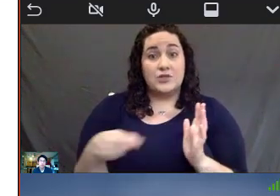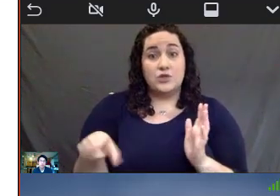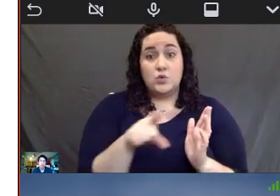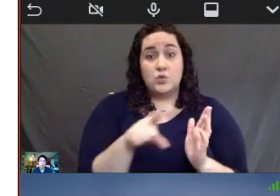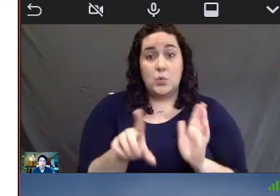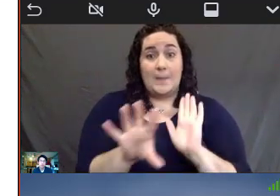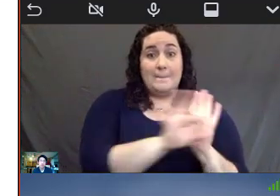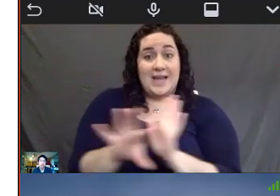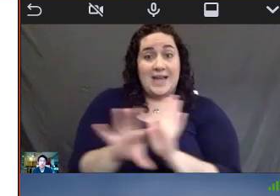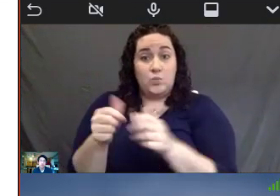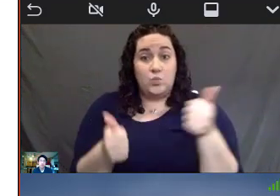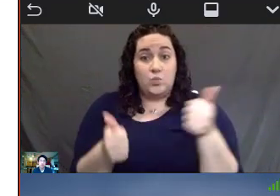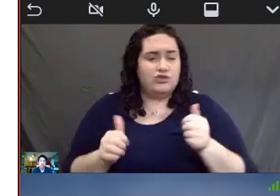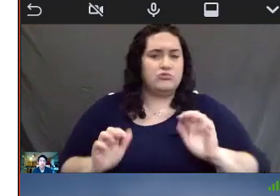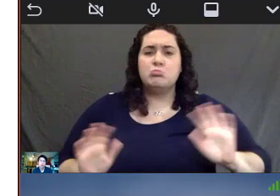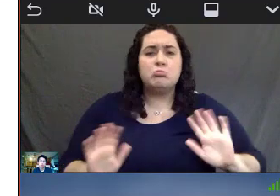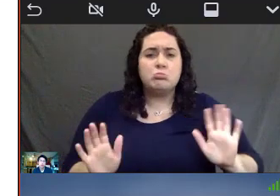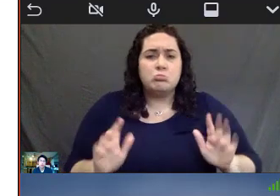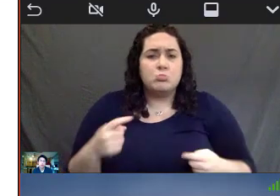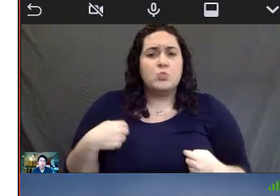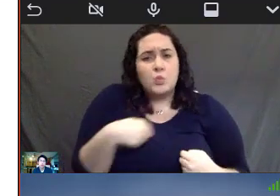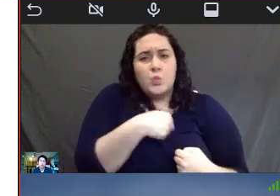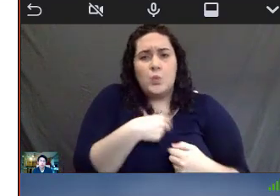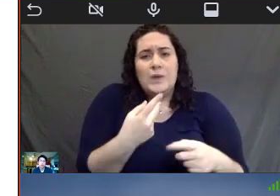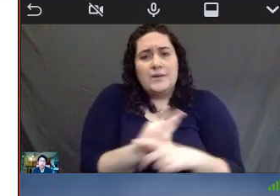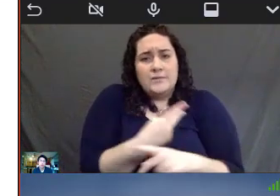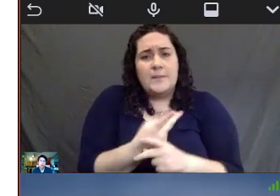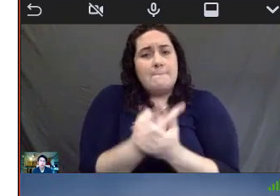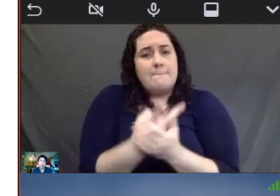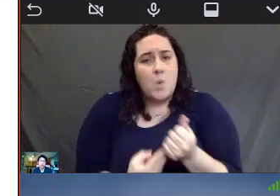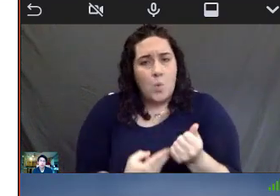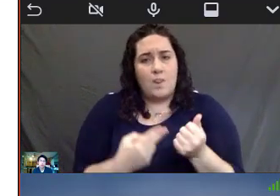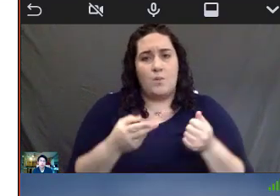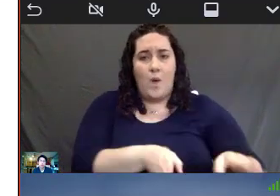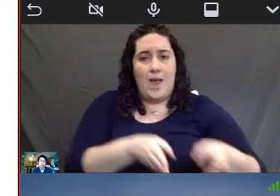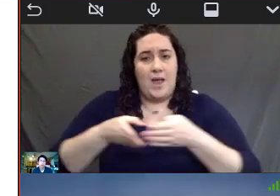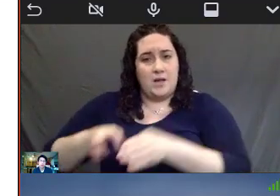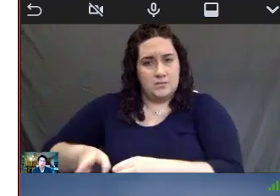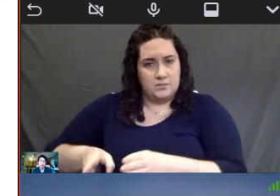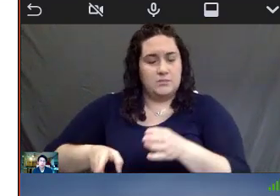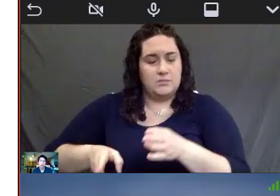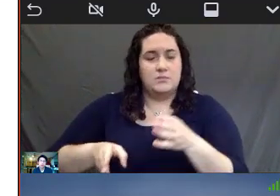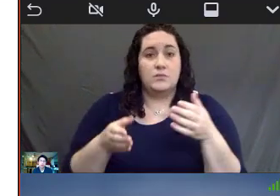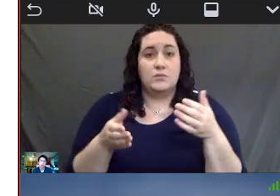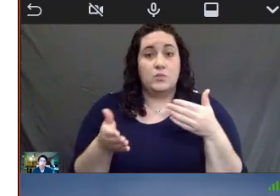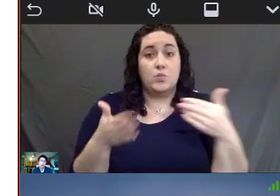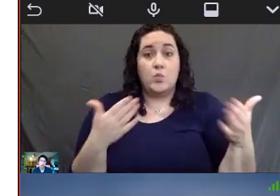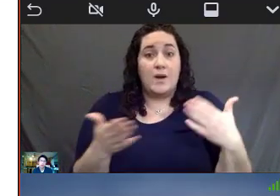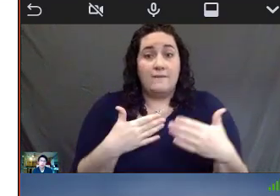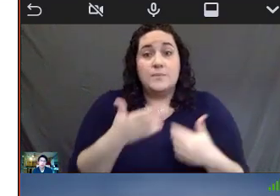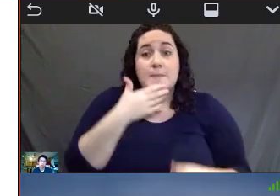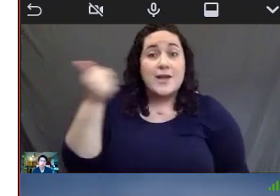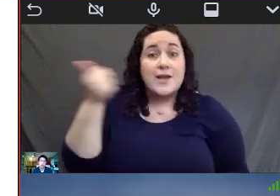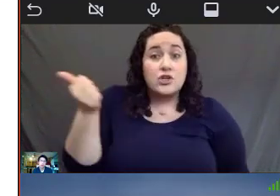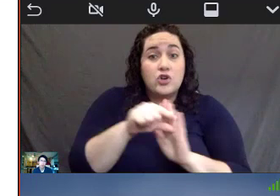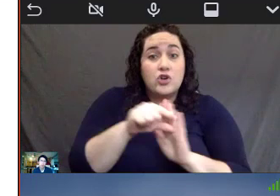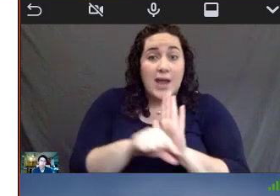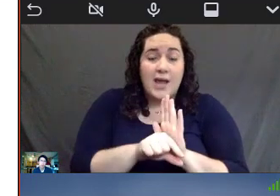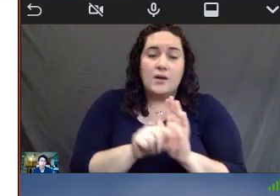we'll calculate both versions of this grade and give you the highest value. You won't have to select what you need